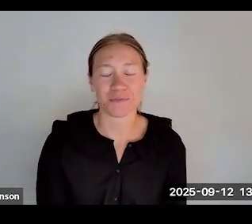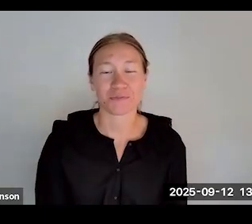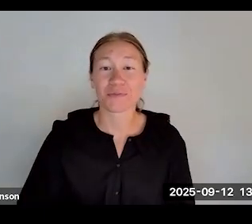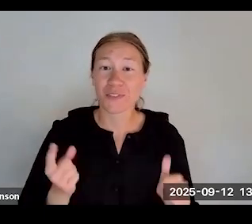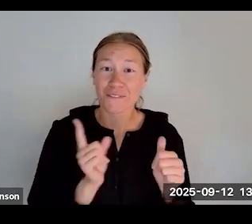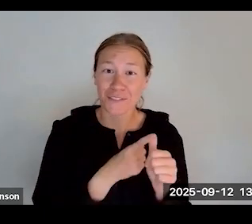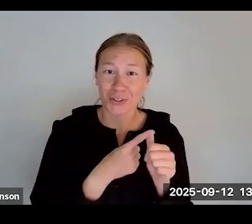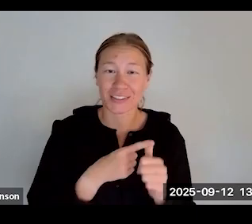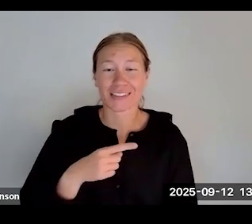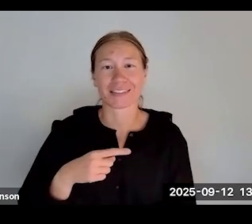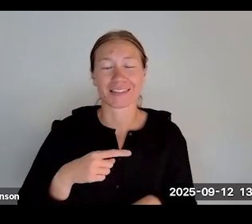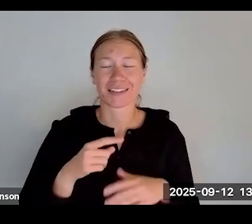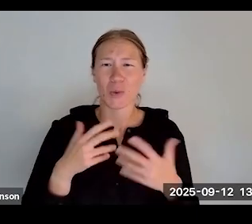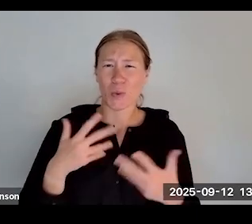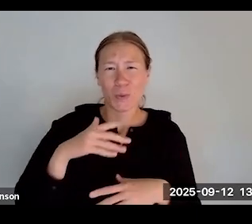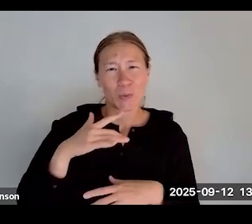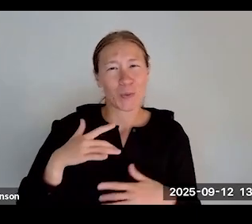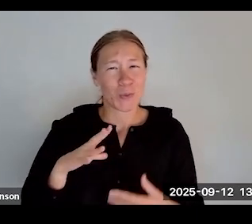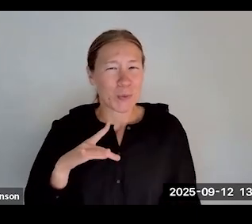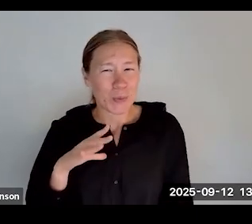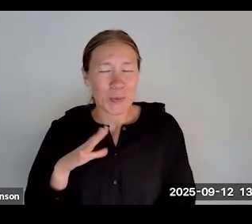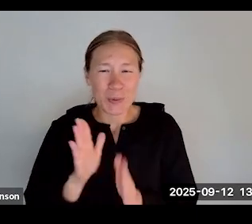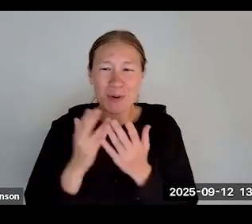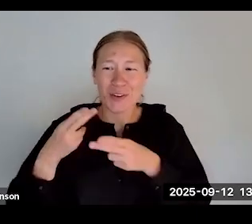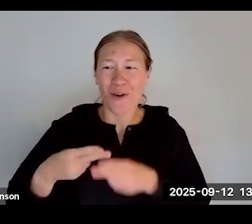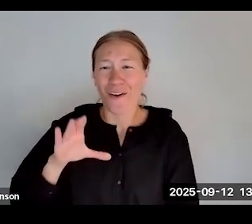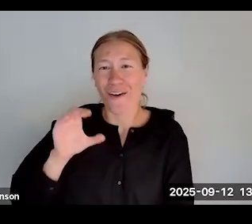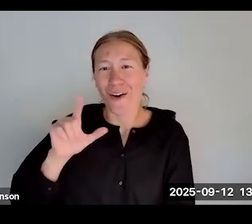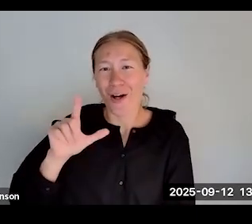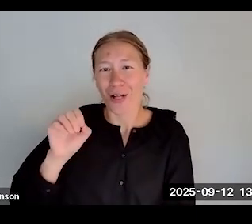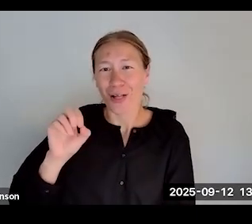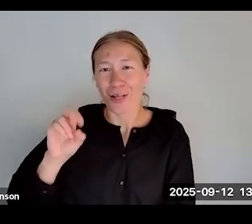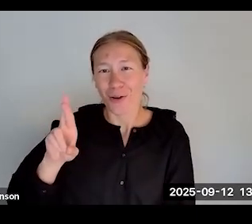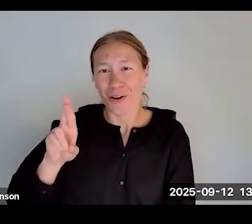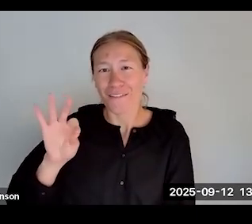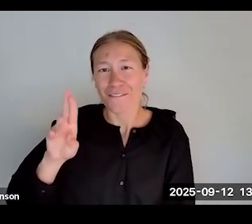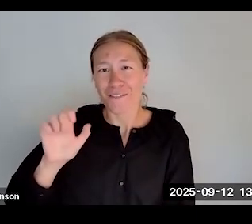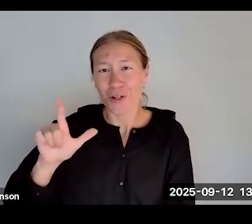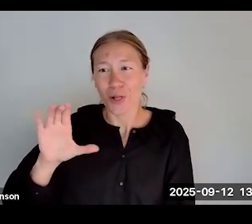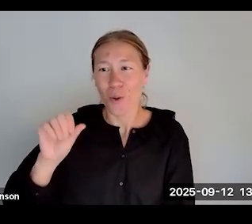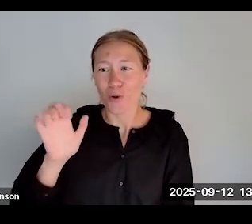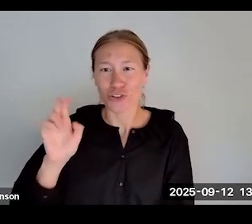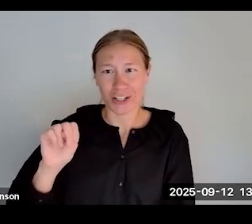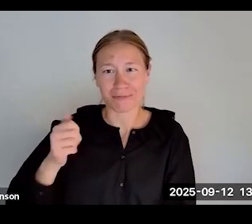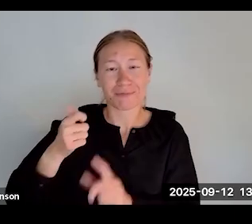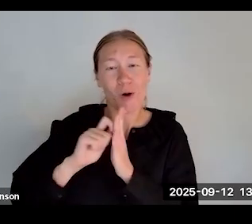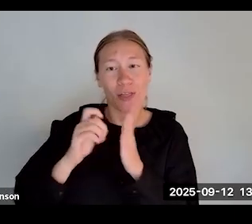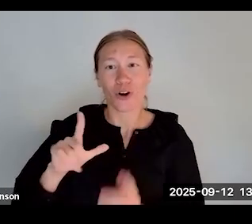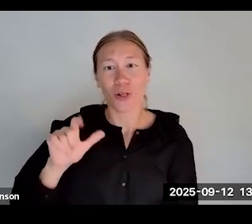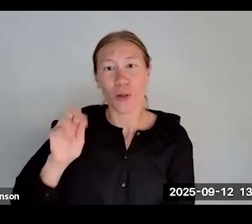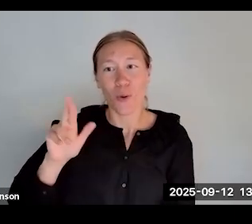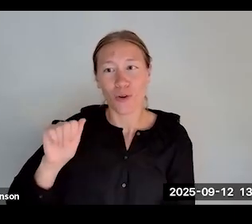The first book is this really cool book called Colorful Ocean by Laura Bloom. Laura is a